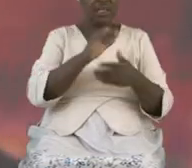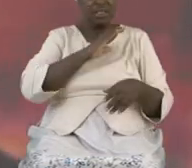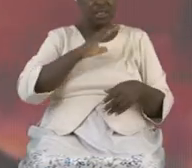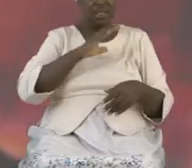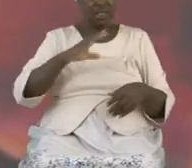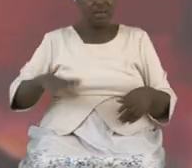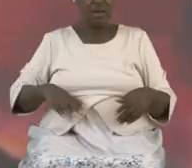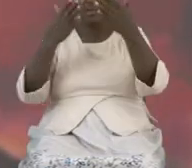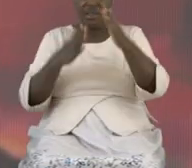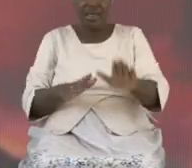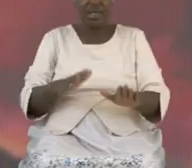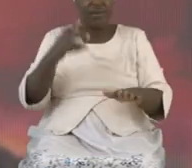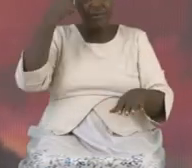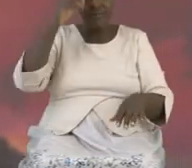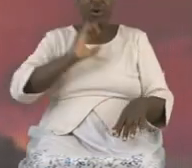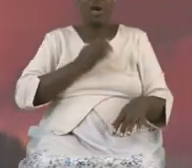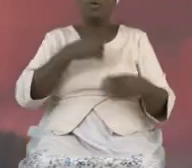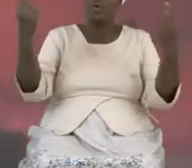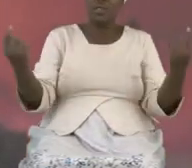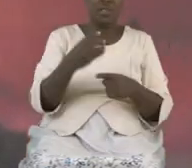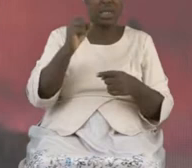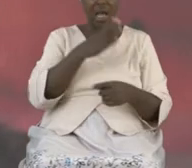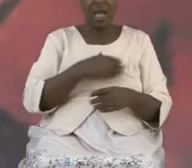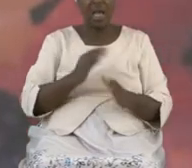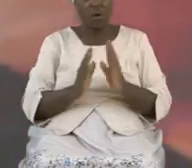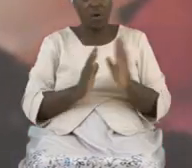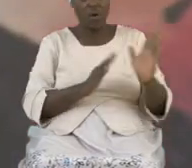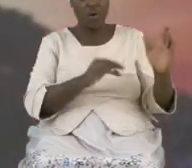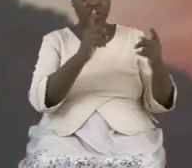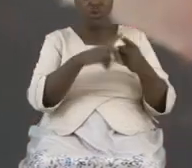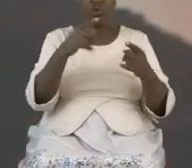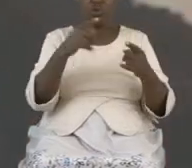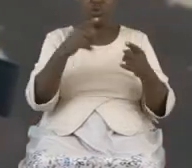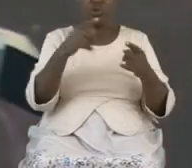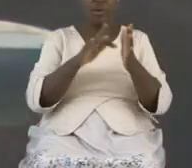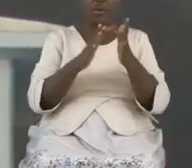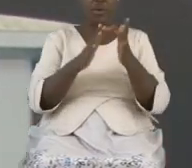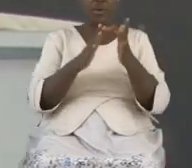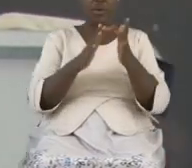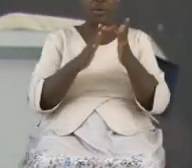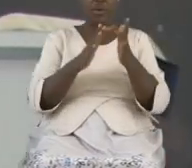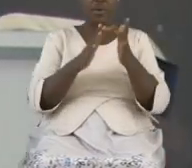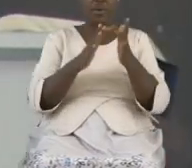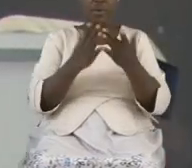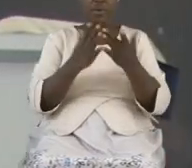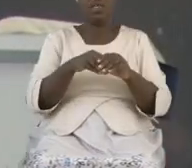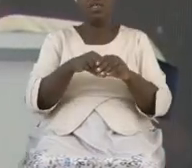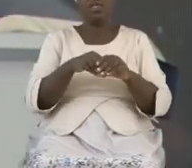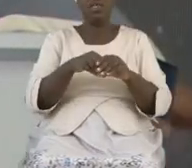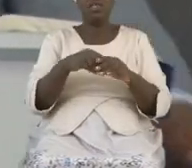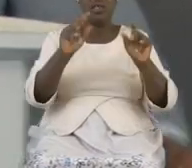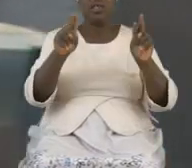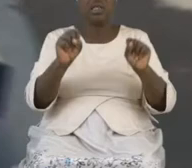for our sins according to the scriptures. Titus chapter 2 verse 14. In Titus chapter 2